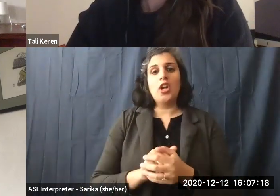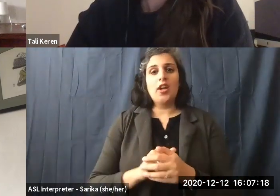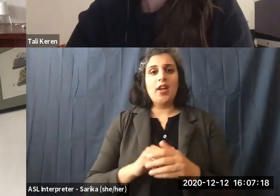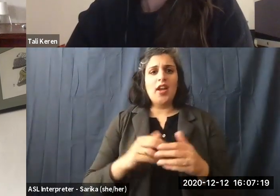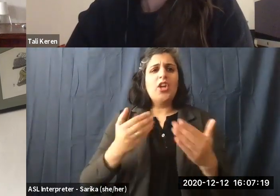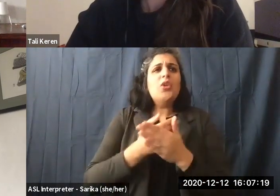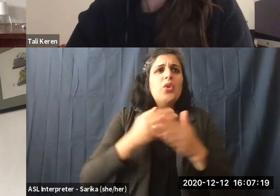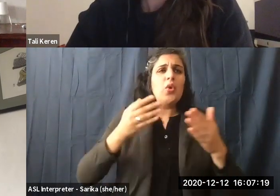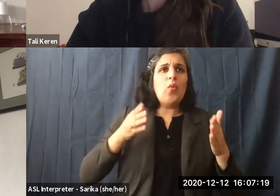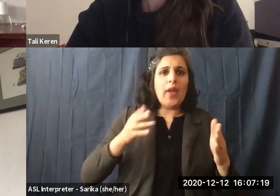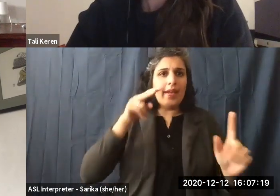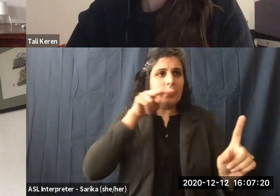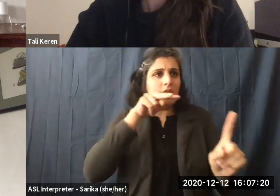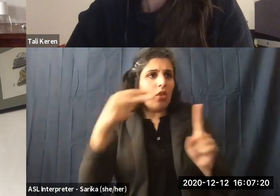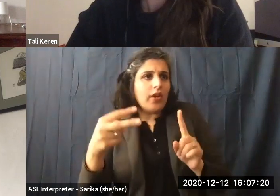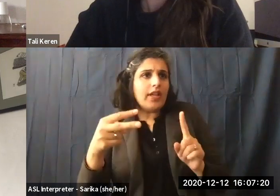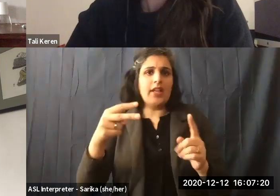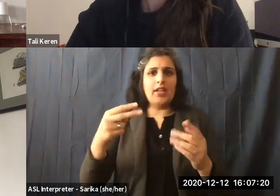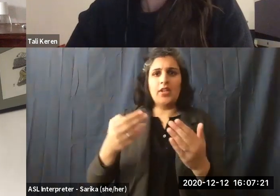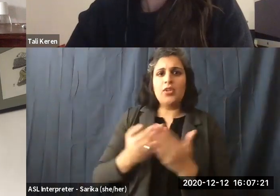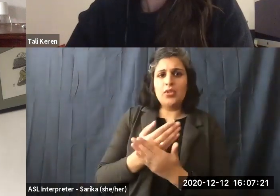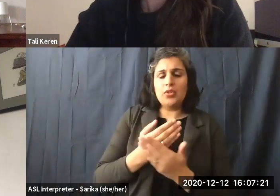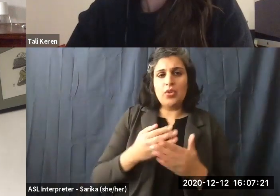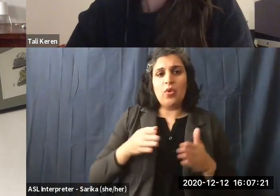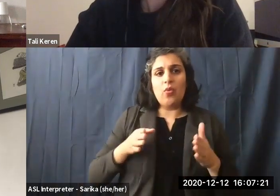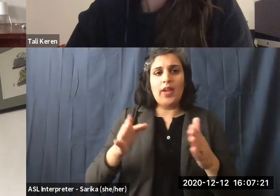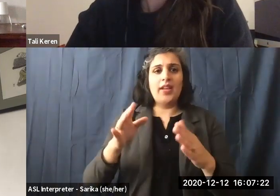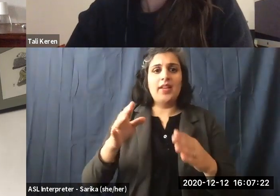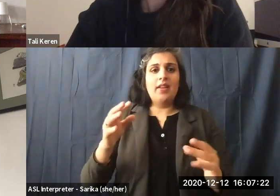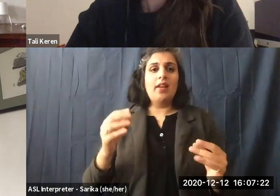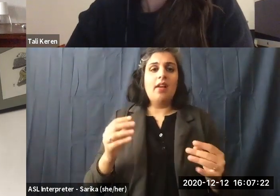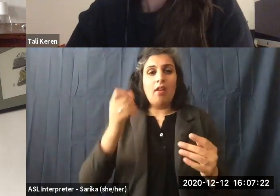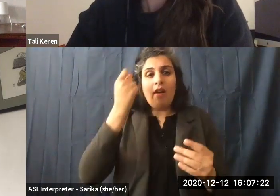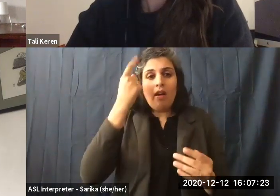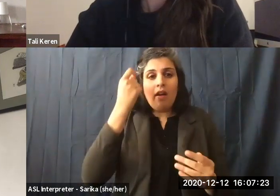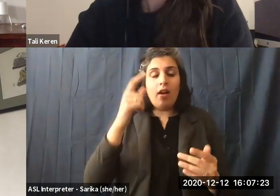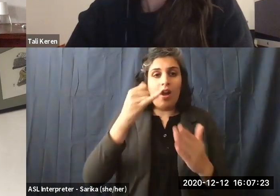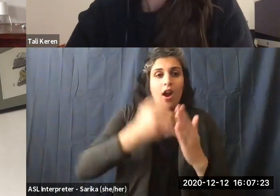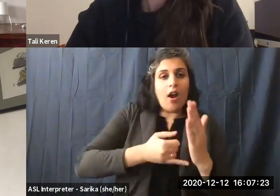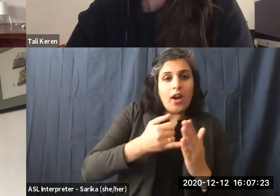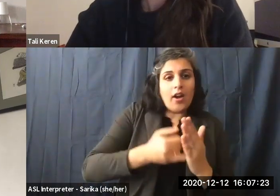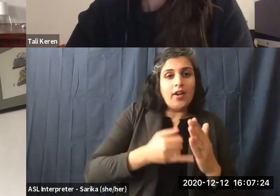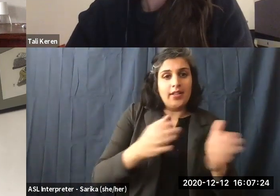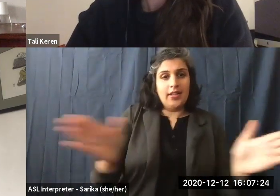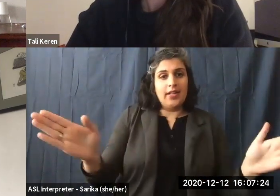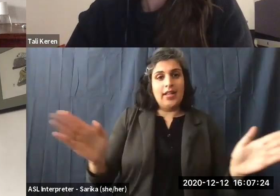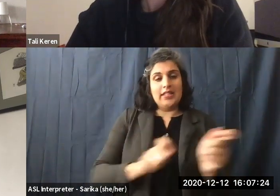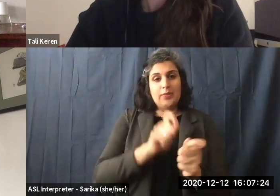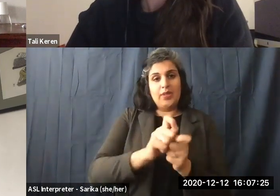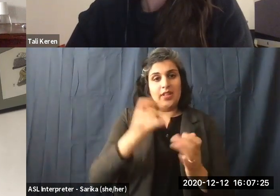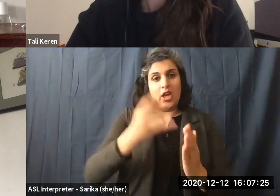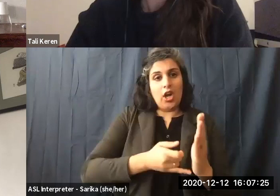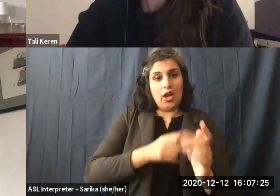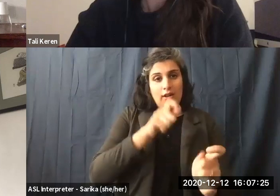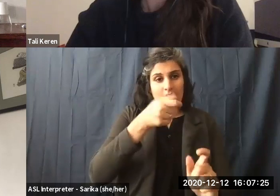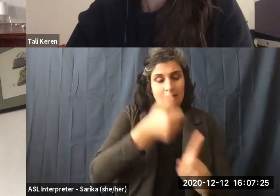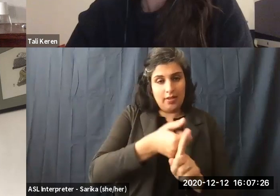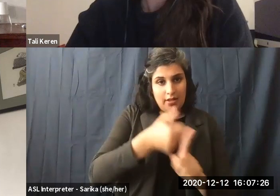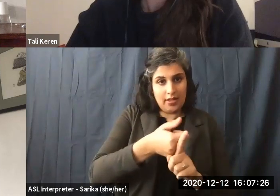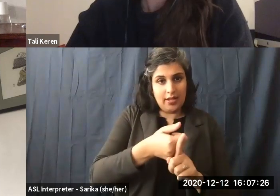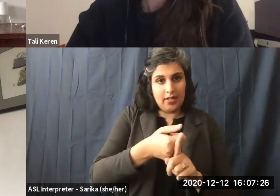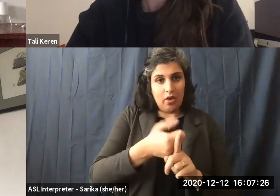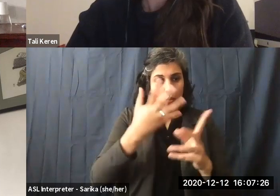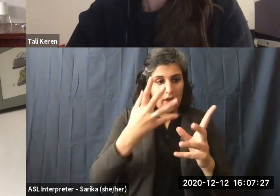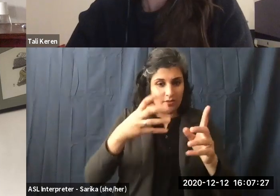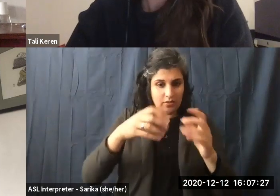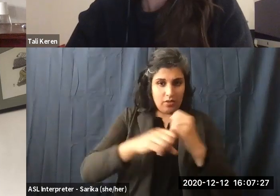decolonial tools for talking about and speaking around art generally, and specifically art that itself seeks to expand